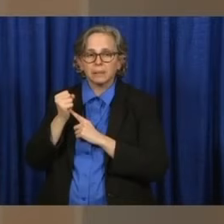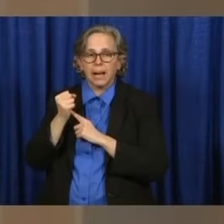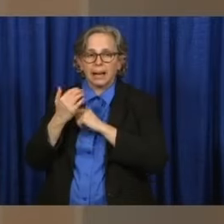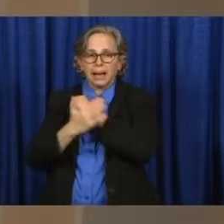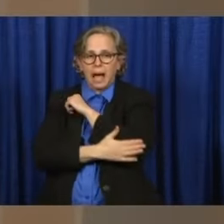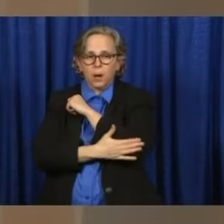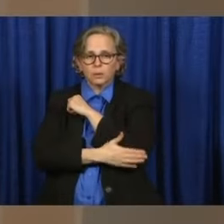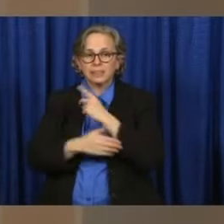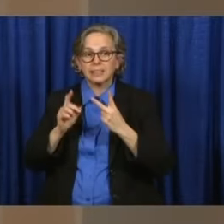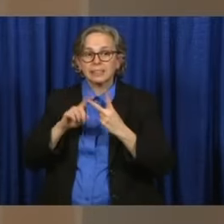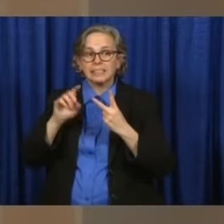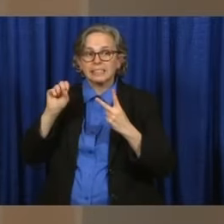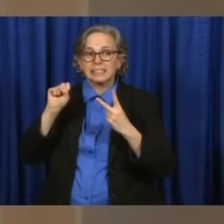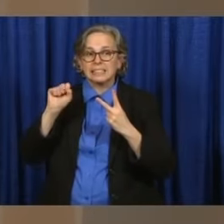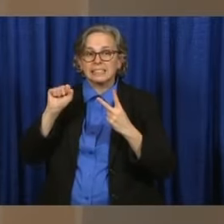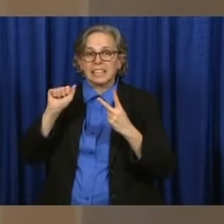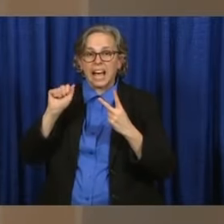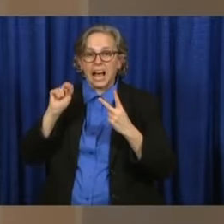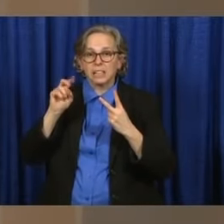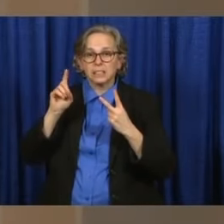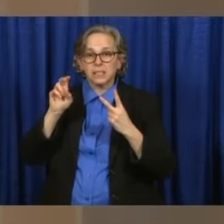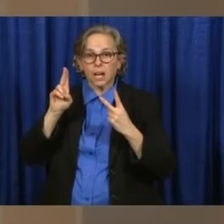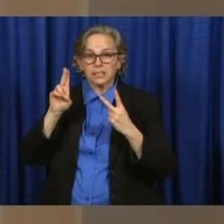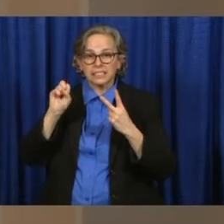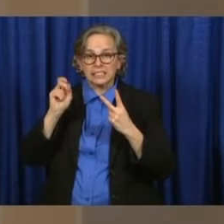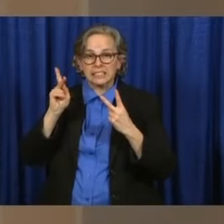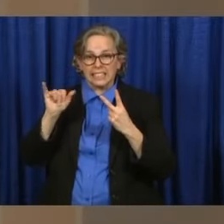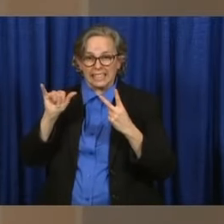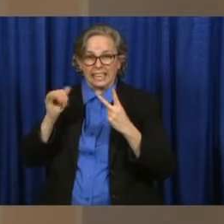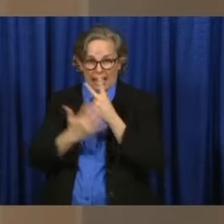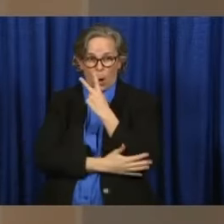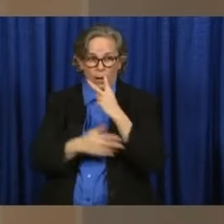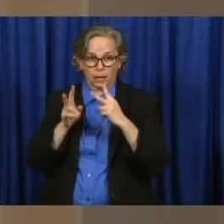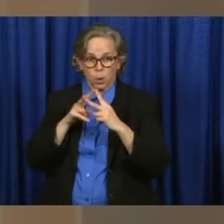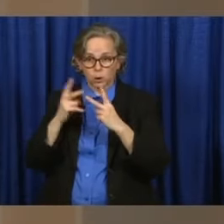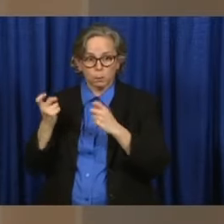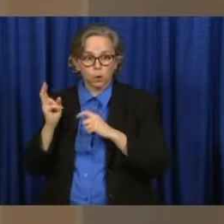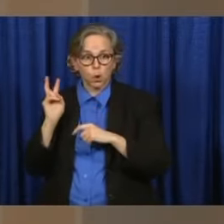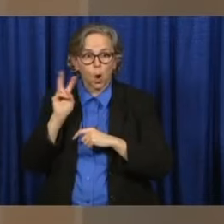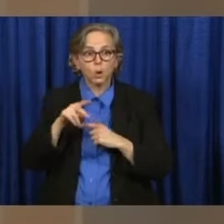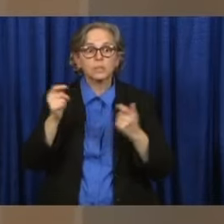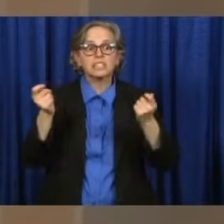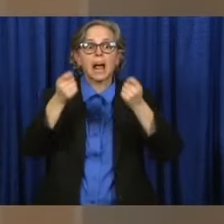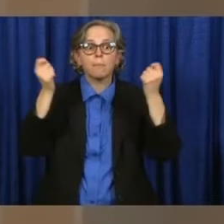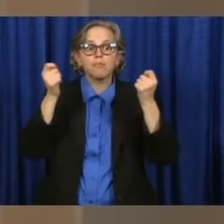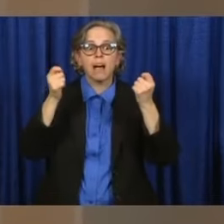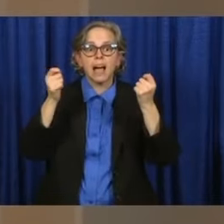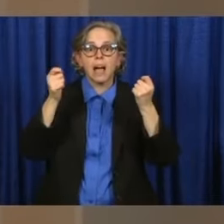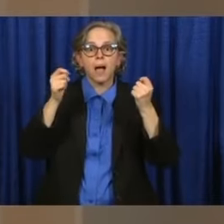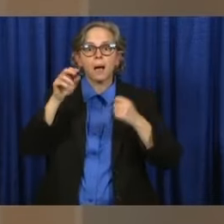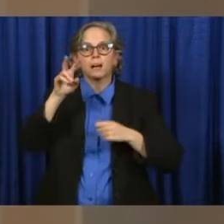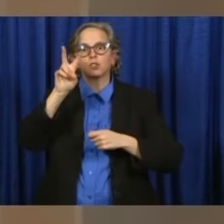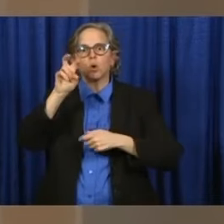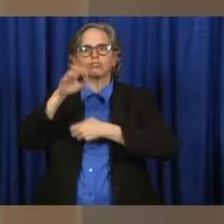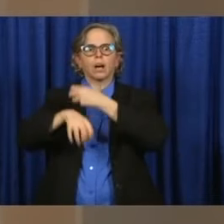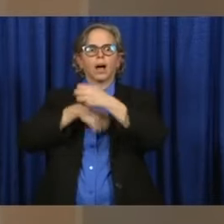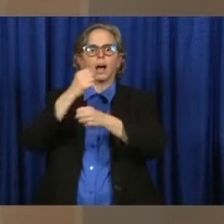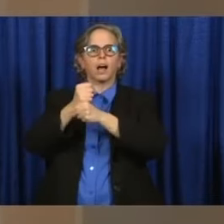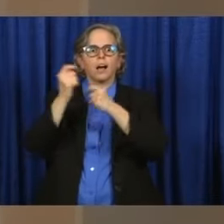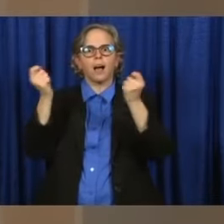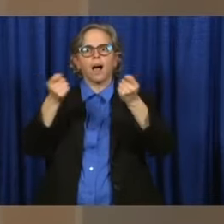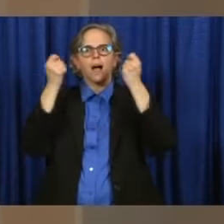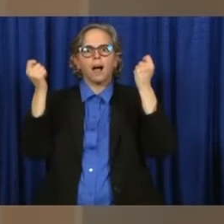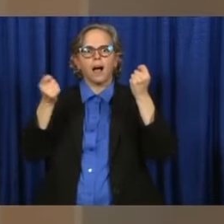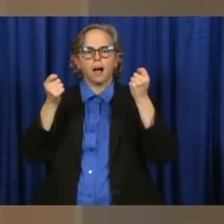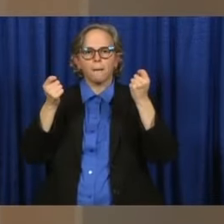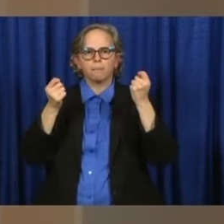up in Williams County. We were supposed to be there to celebrate bicentennials, but we're not. We miss you. We know